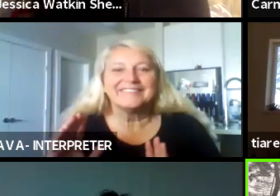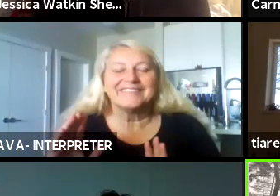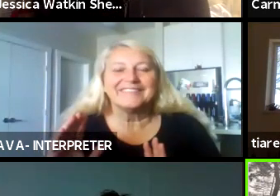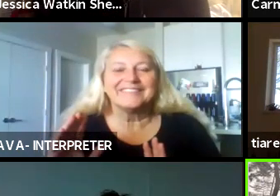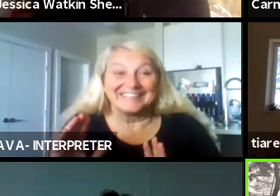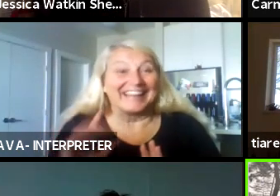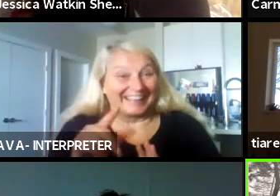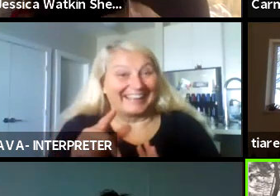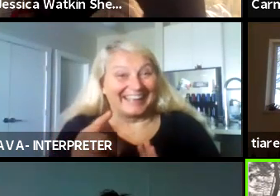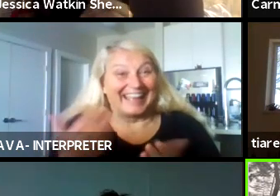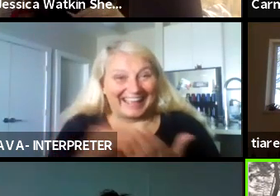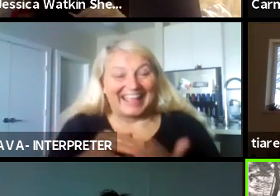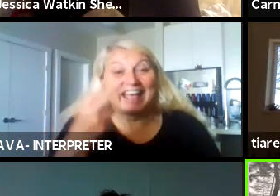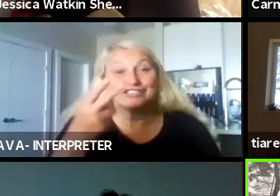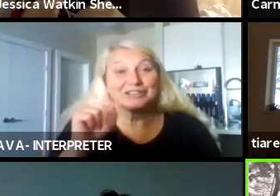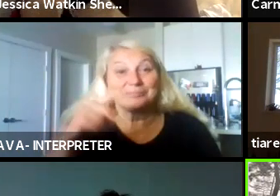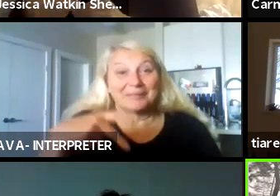Again,